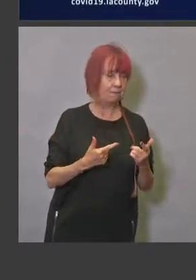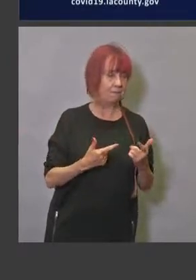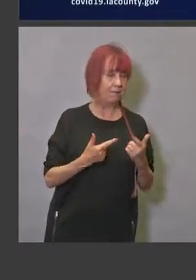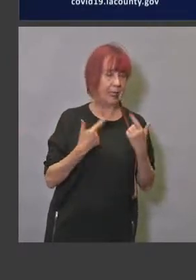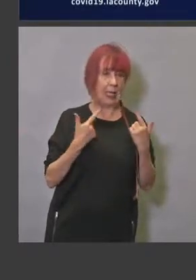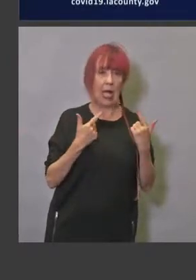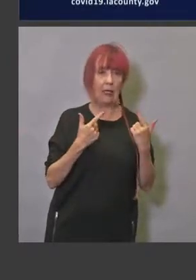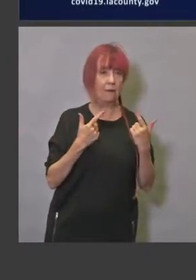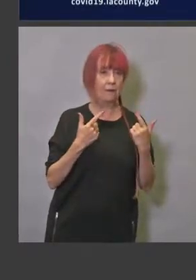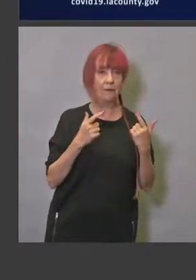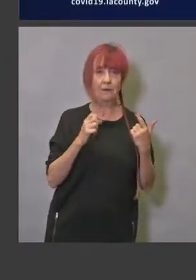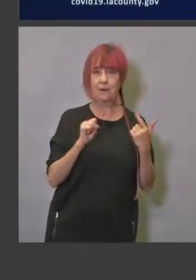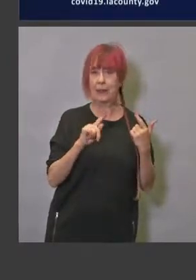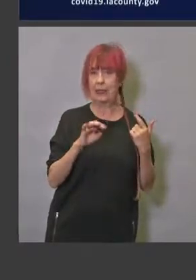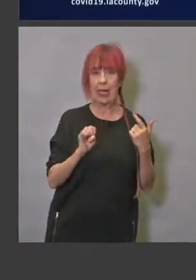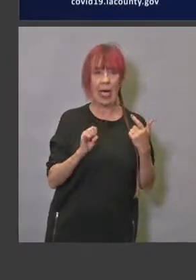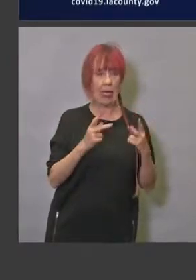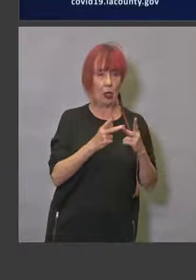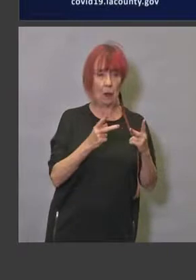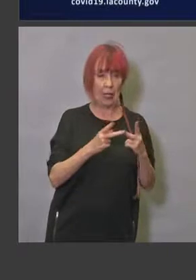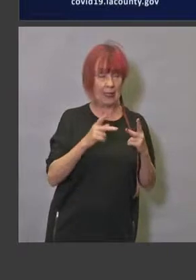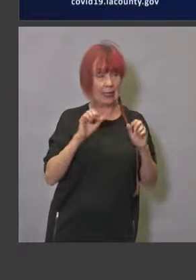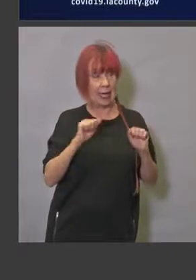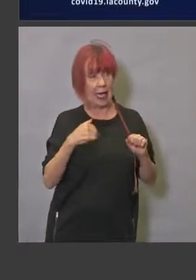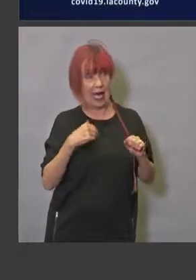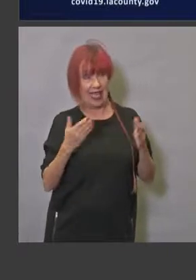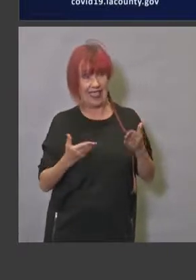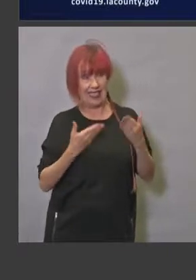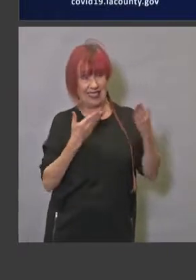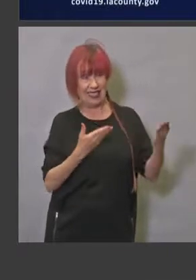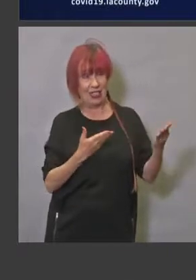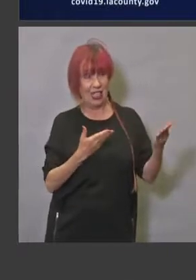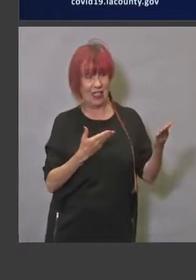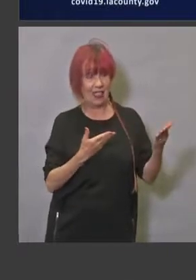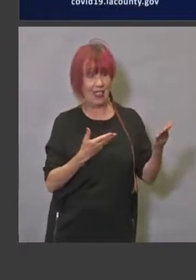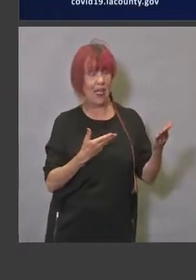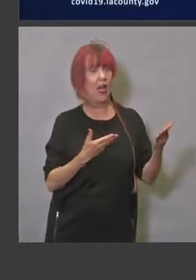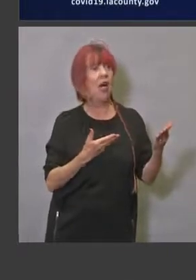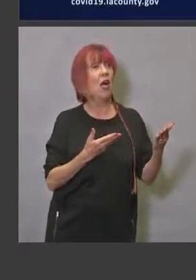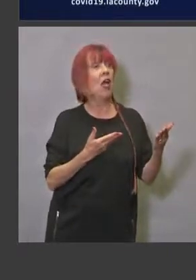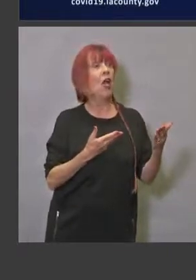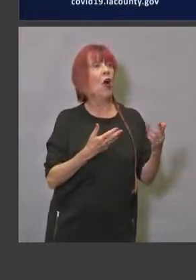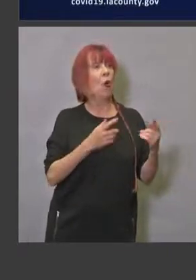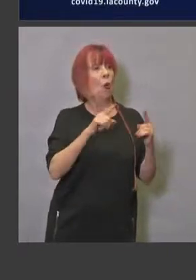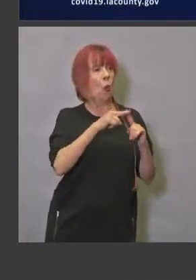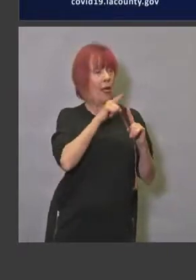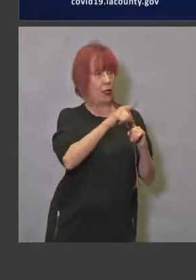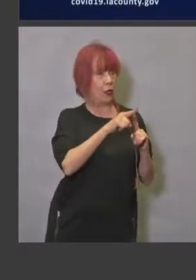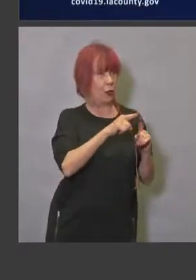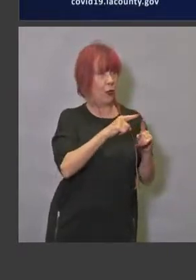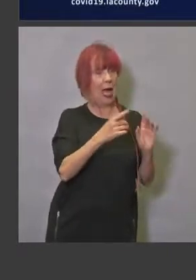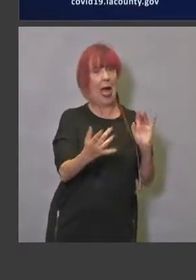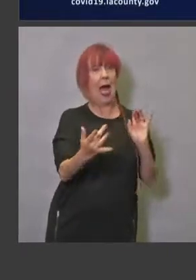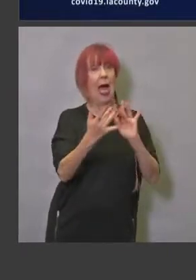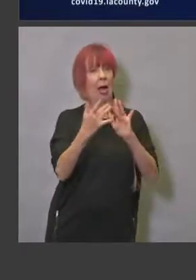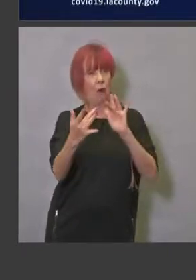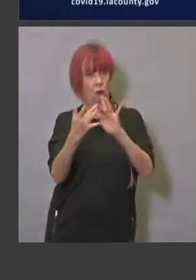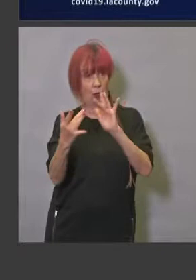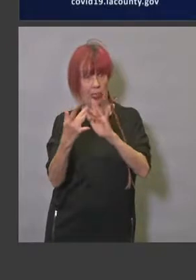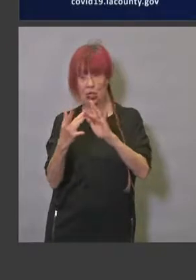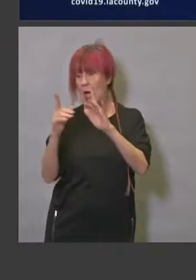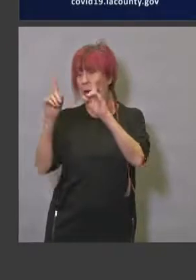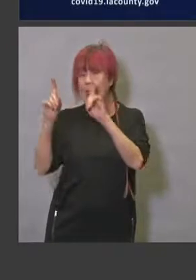locations. Can I suggest too that in your ability to do your outreach, whether it's testing